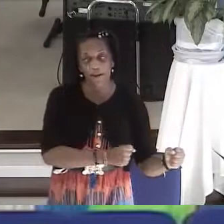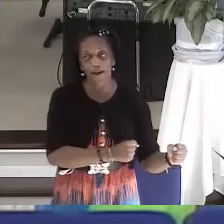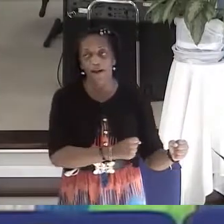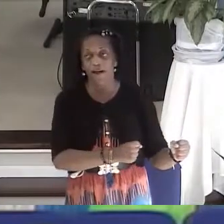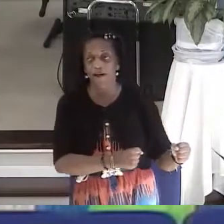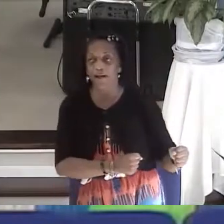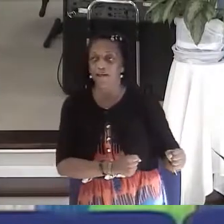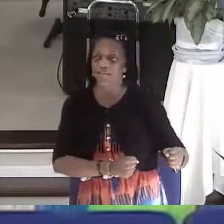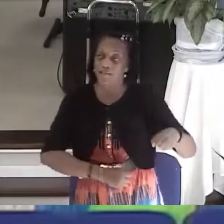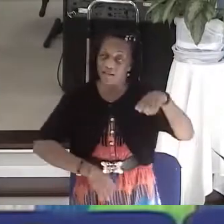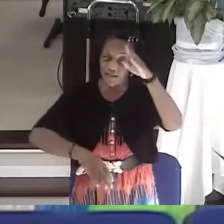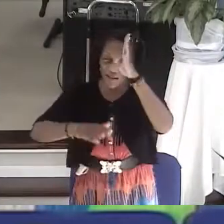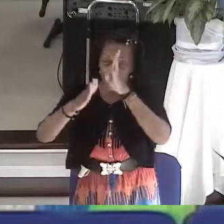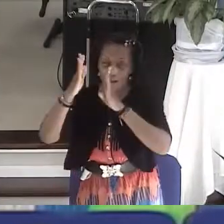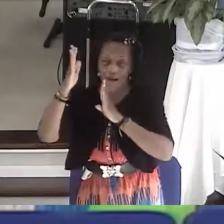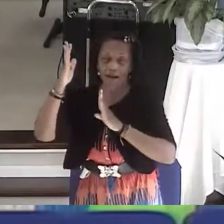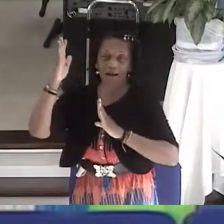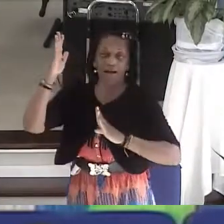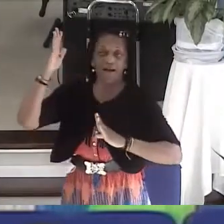strong and mighty